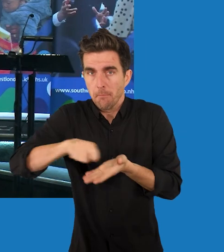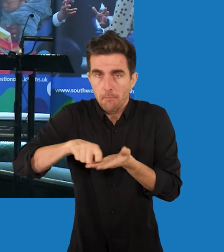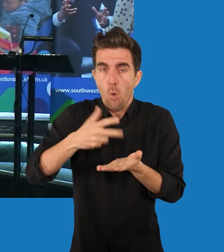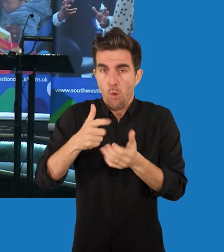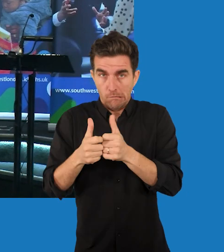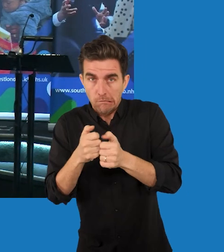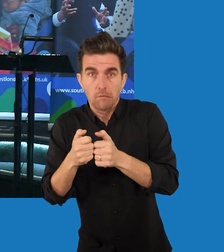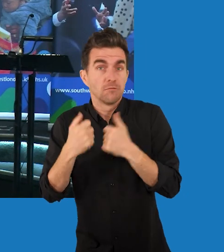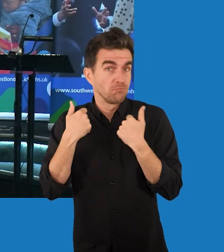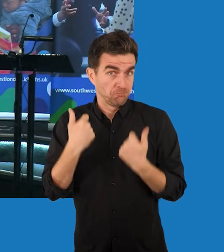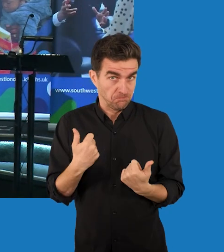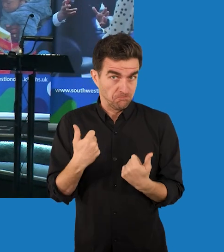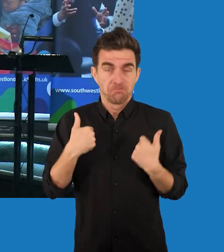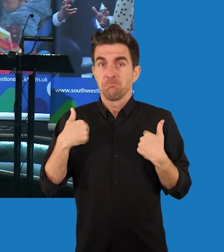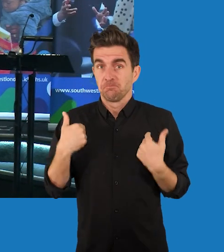that.